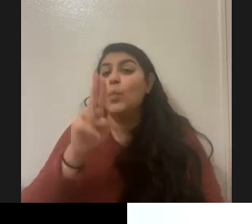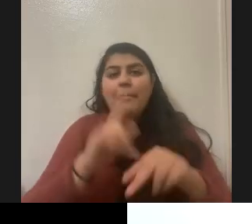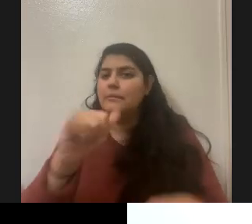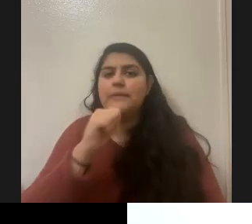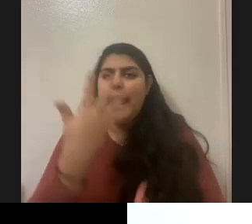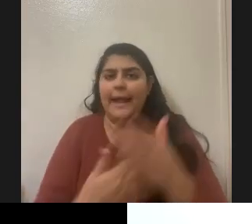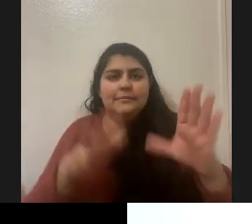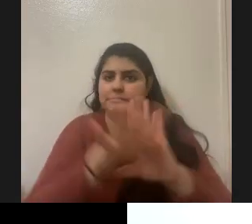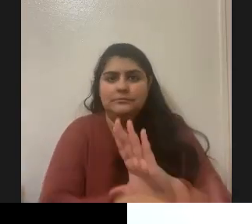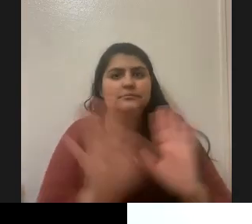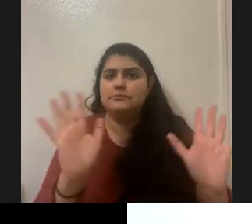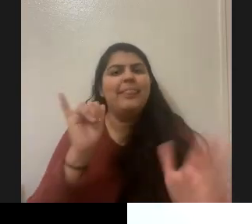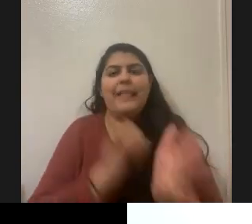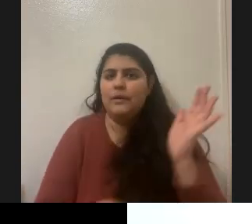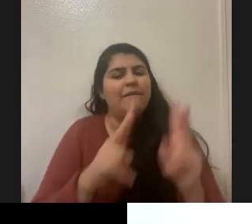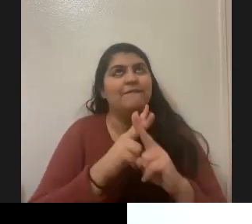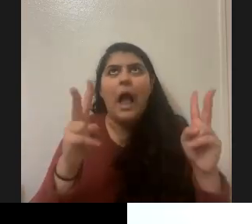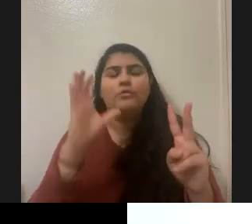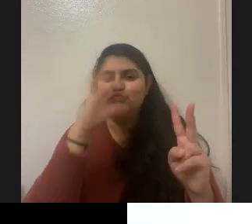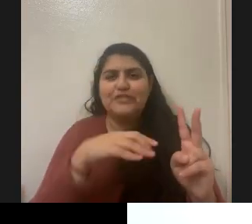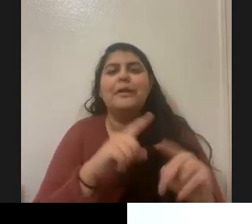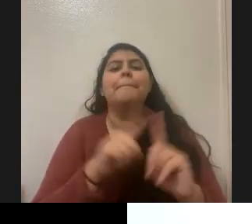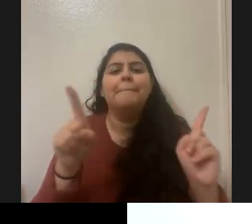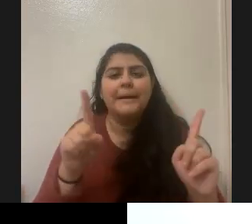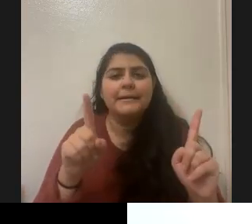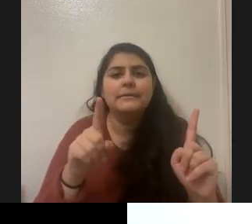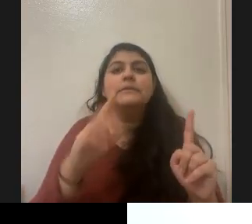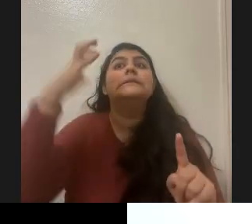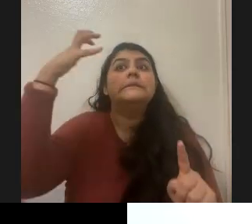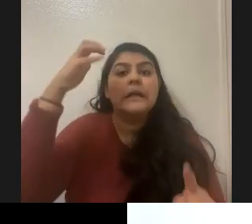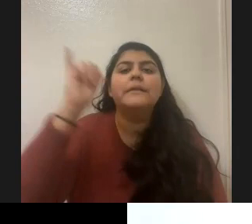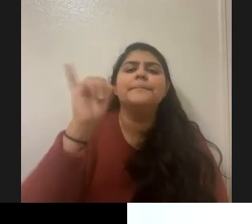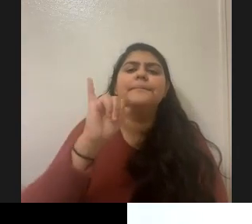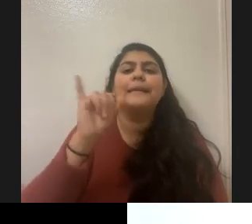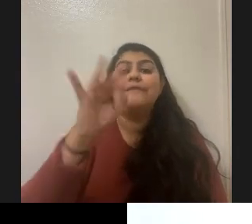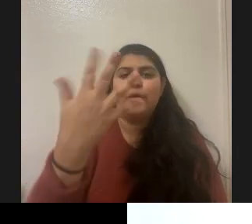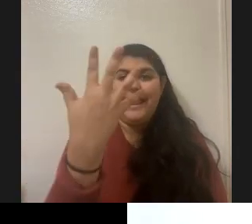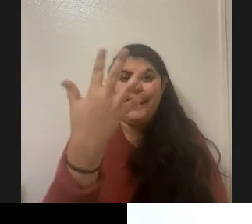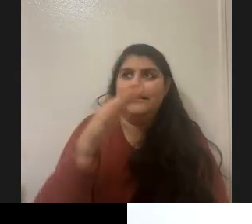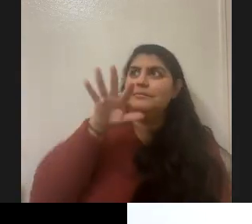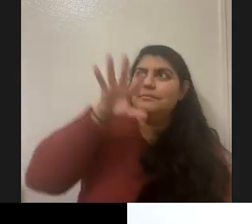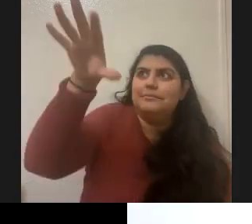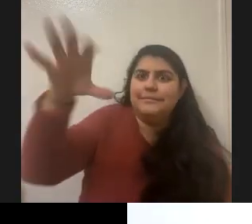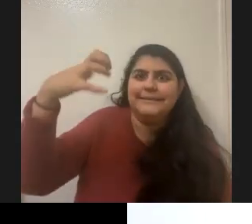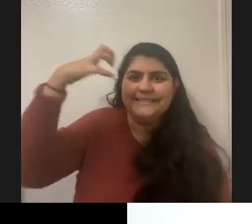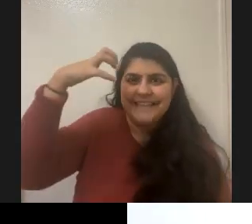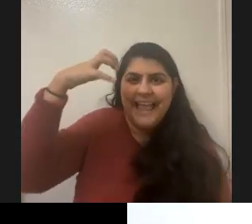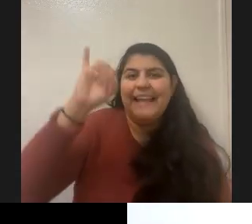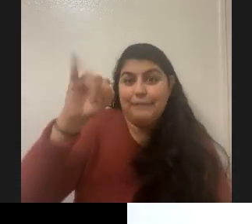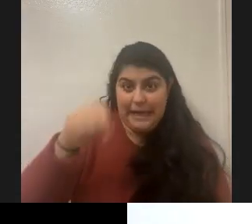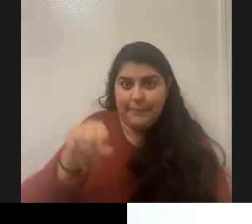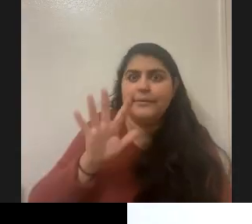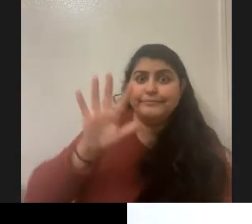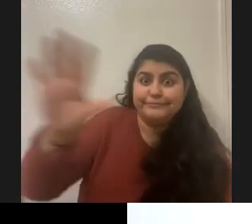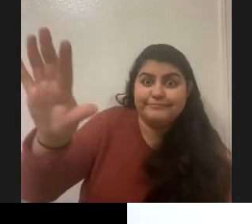be very strange. But also our sun is very, like, if you stick your hand through the sun, if you could, it's,